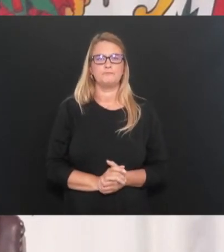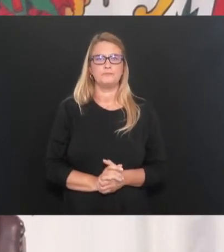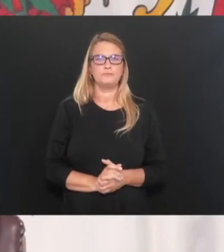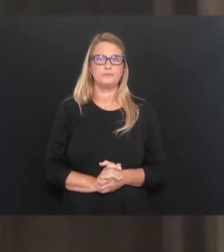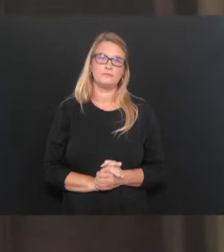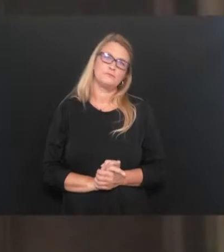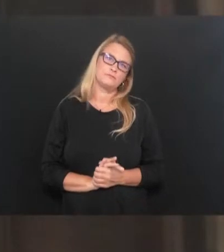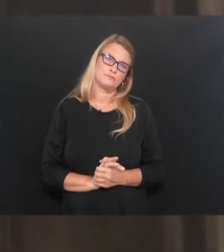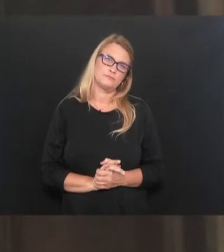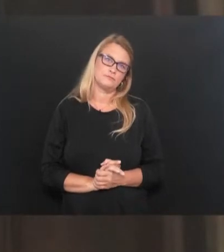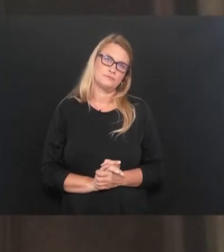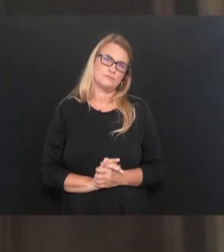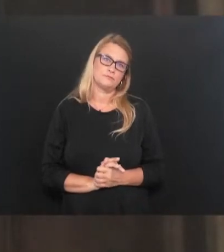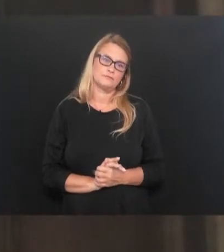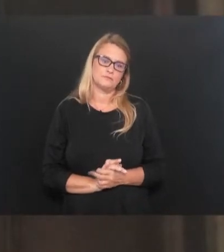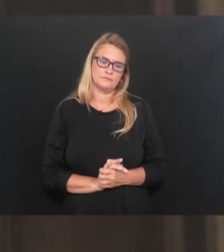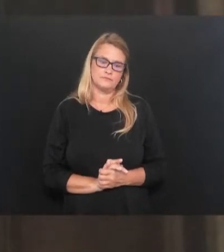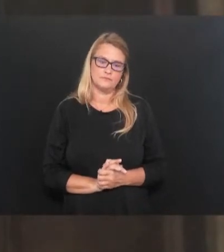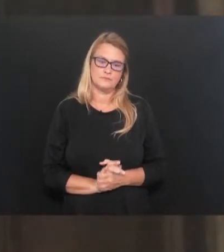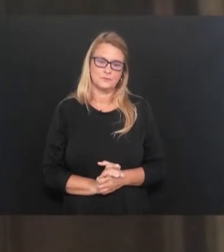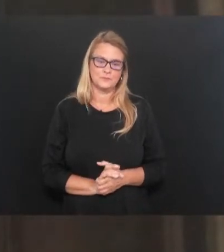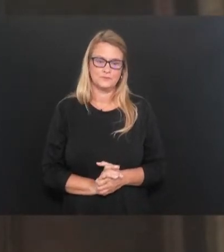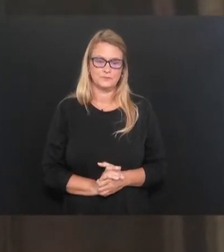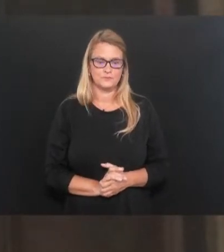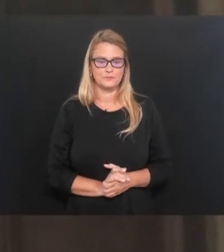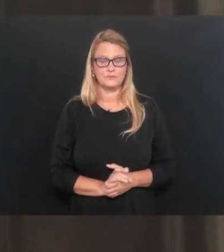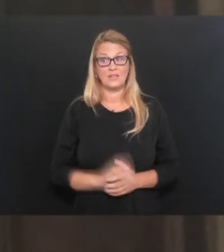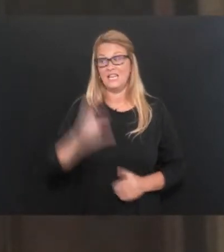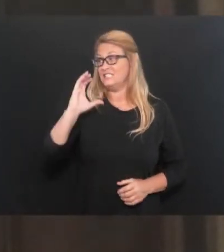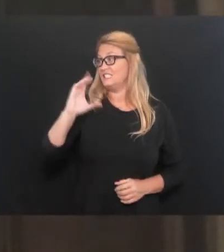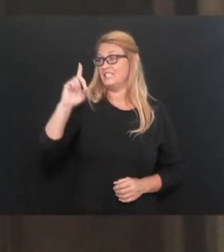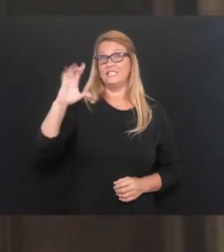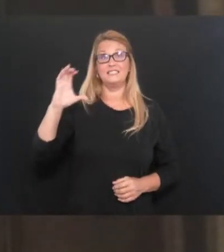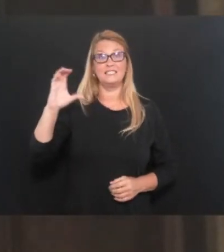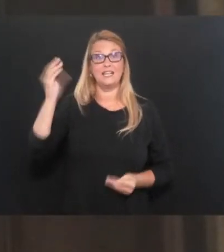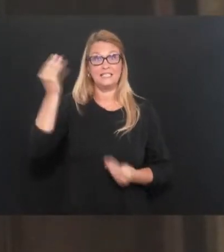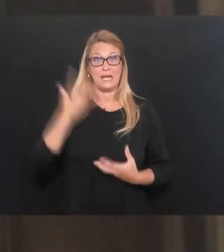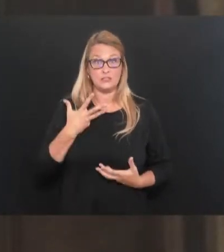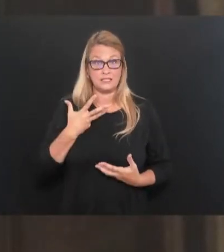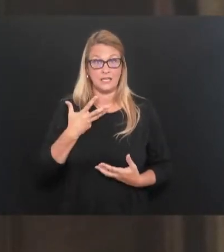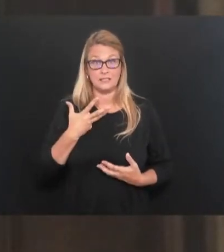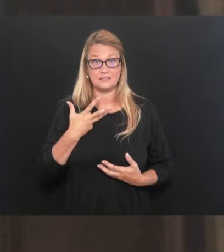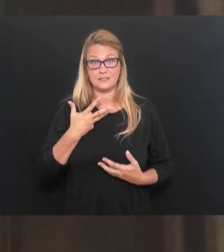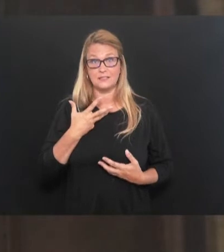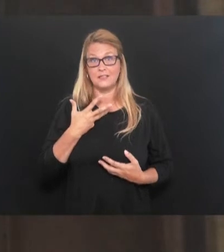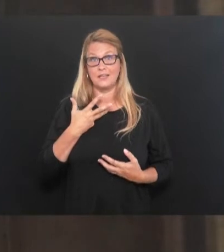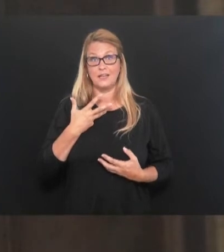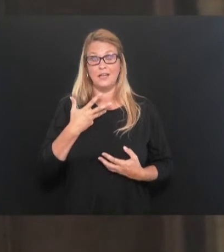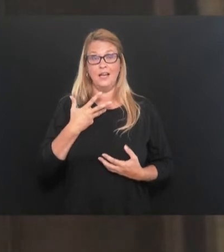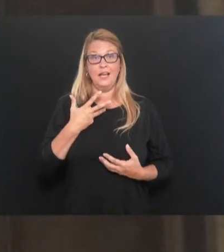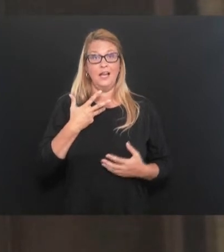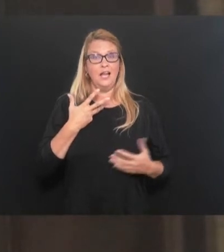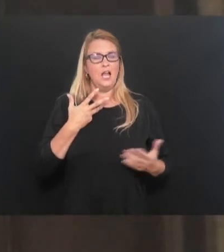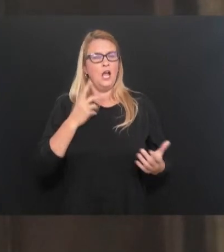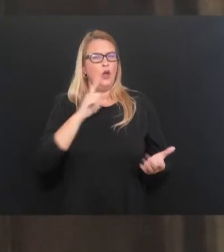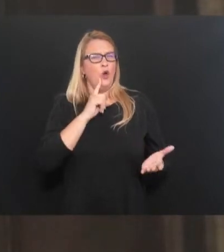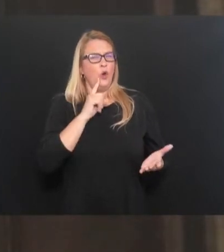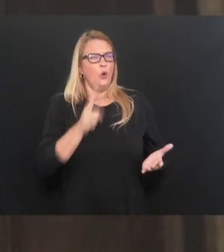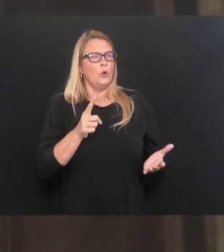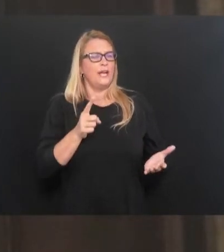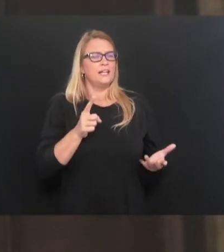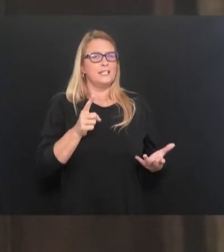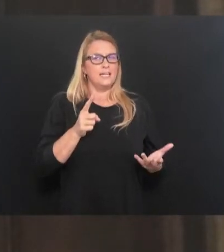Thank you, Governor, and thank you, Bob. So data from the CDC would suggest, as the governor said, with this really